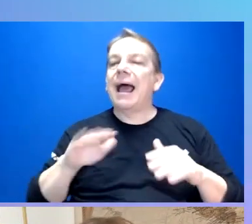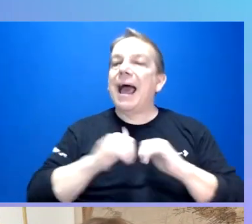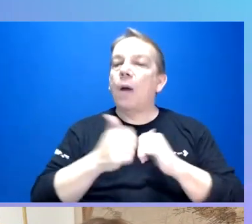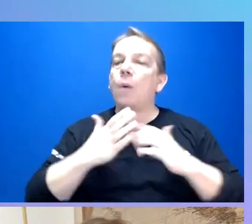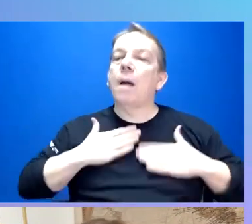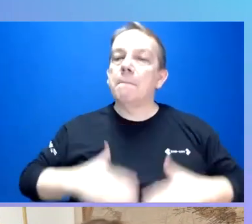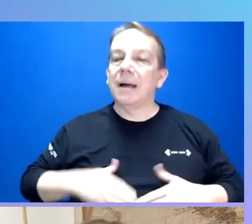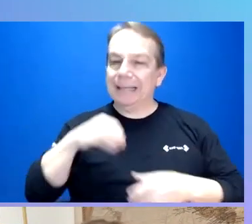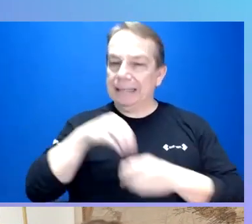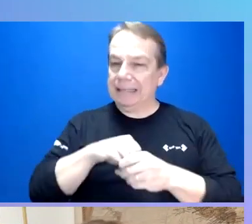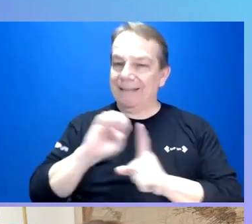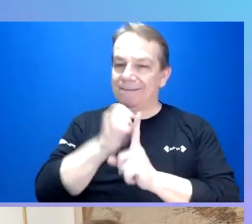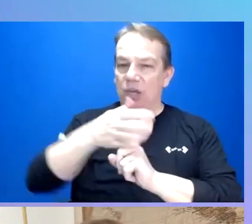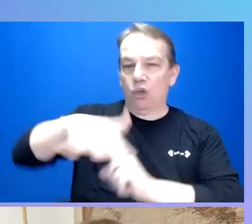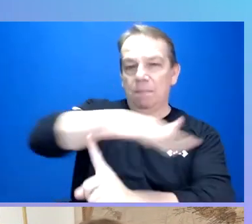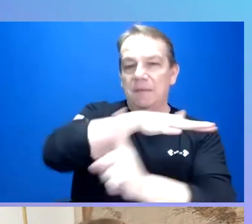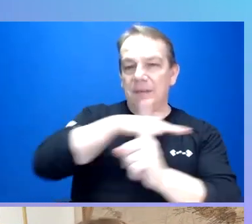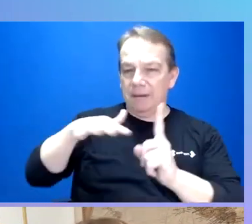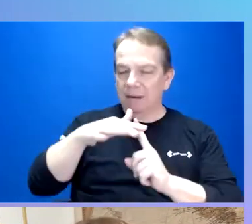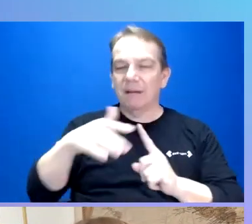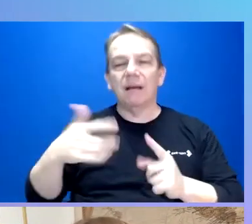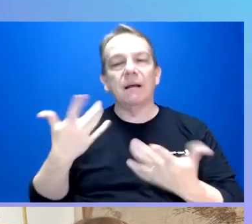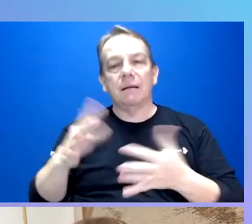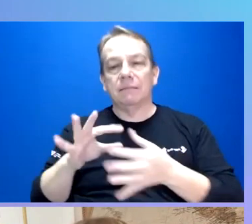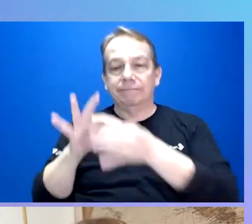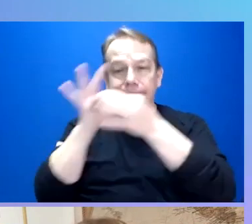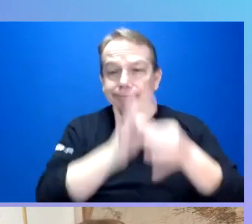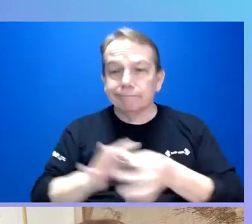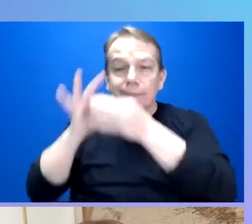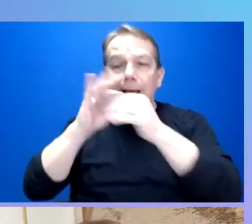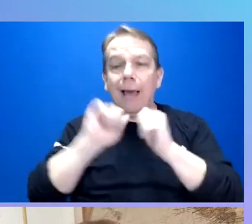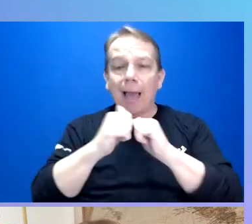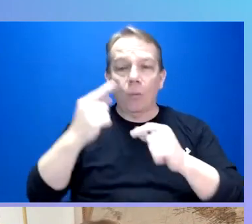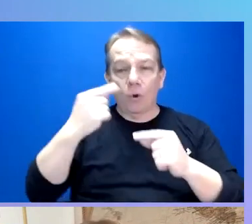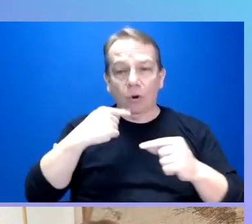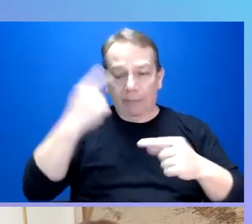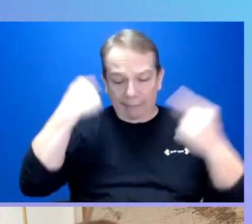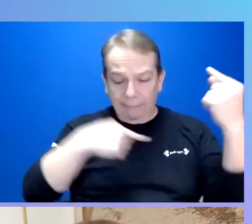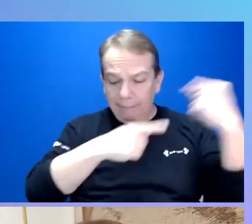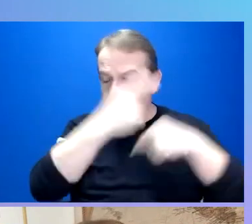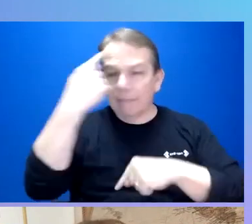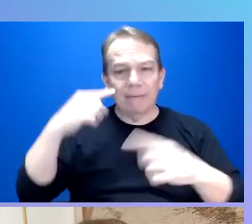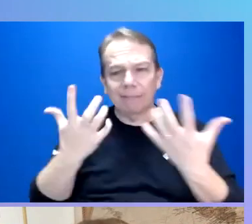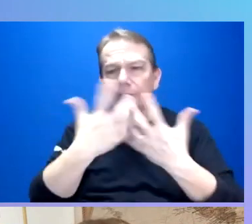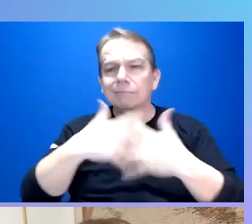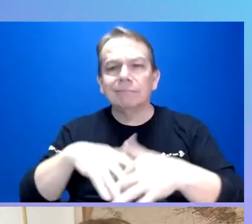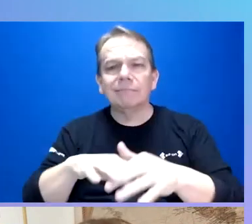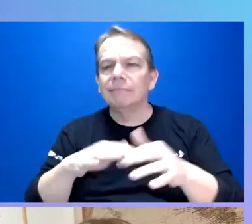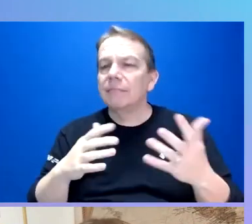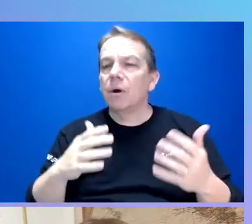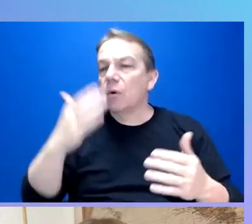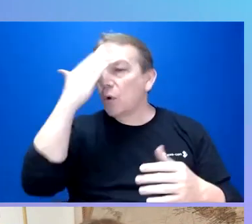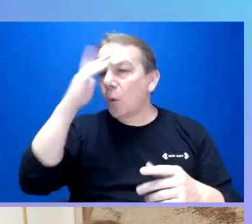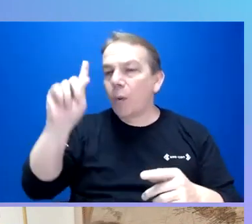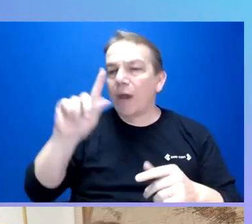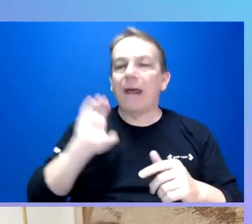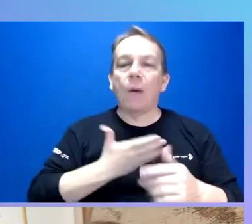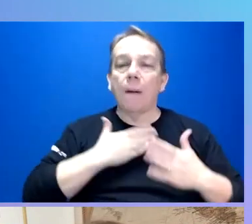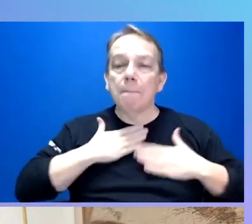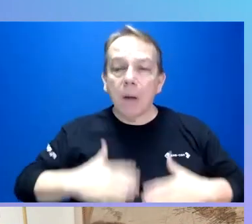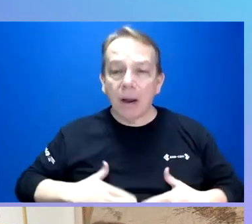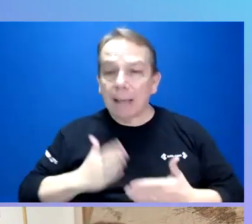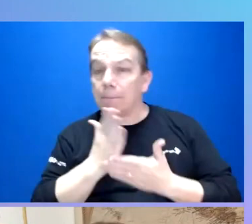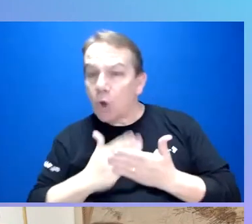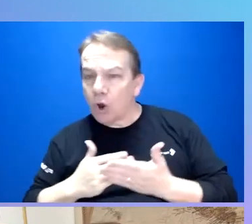sense. It deals with coordination between the body and the senses, knowing where our body parts are and knowing how